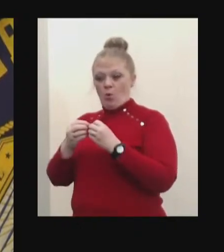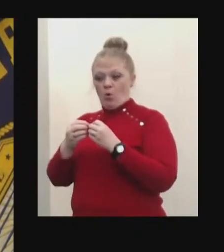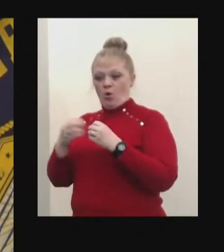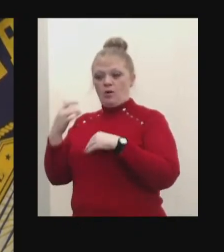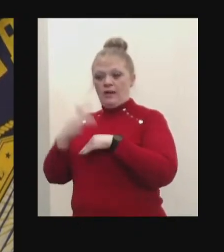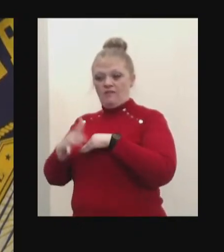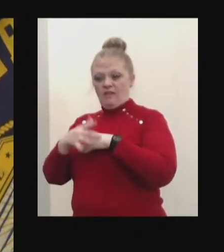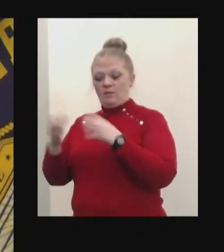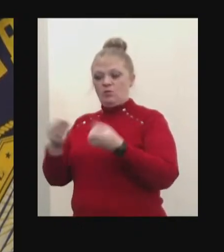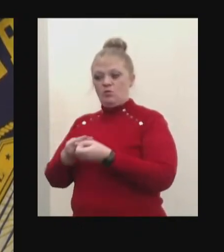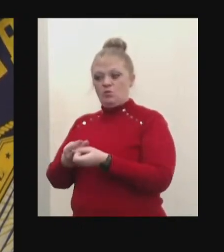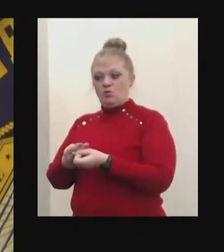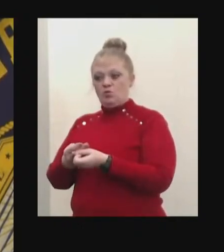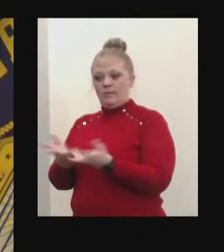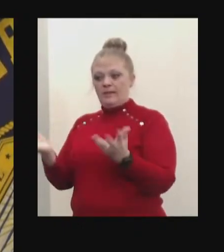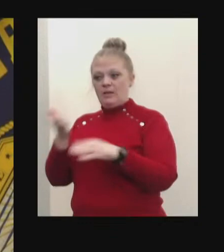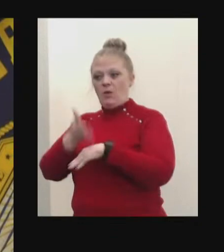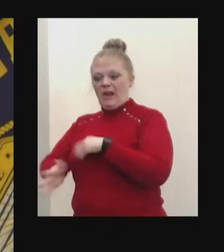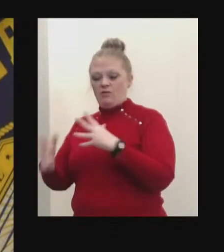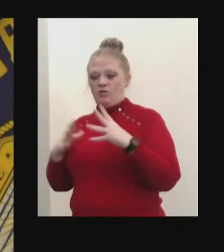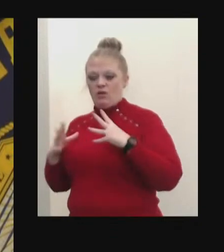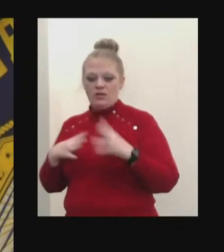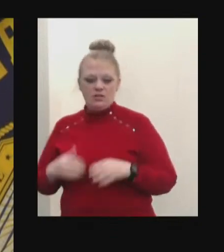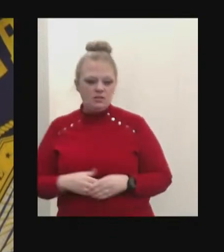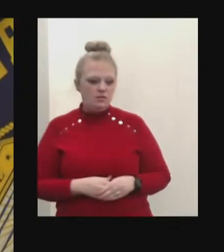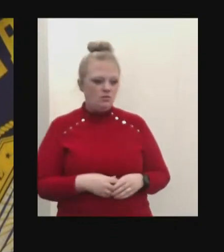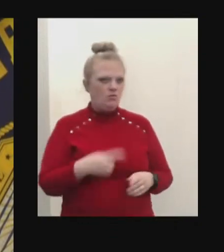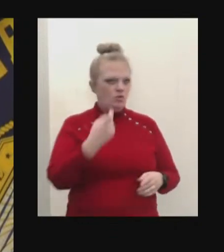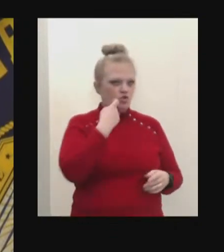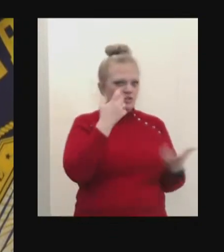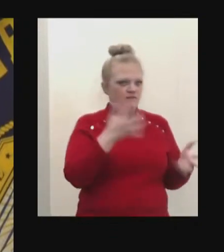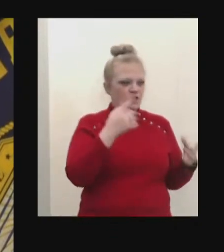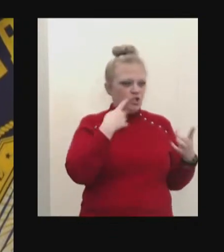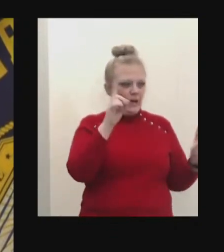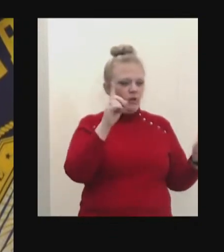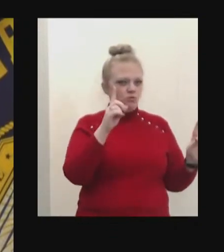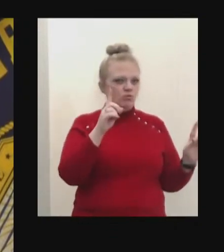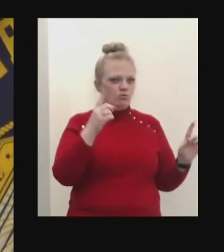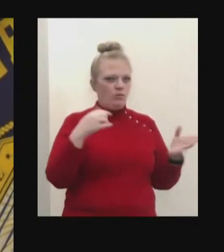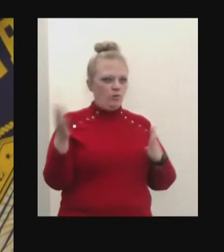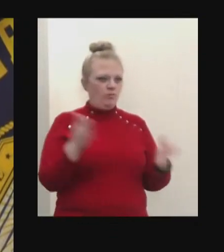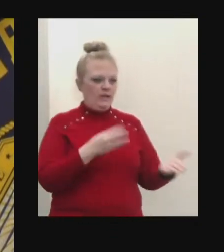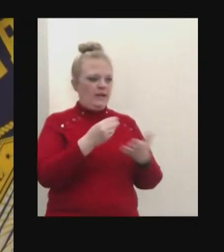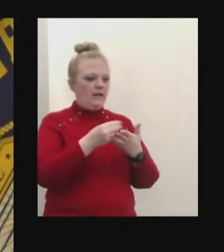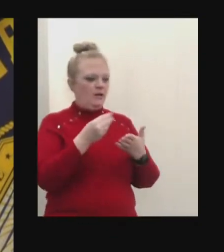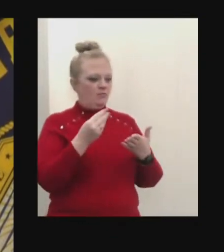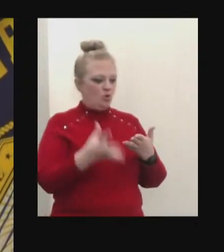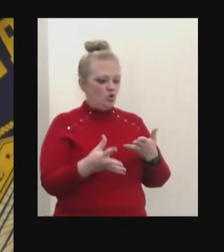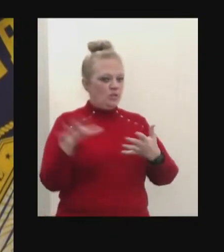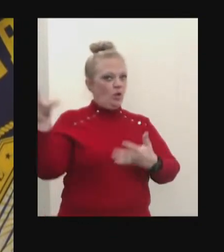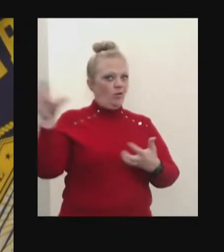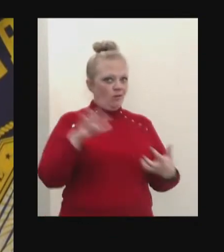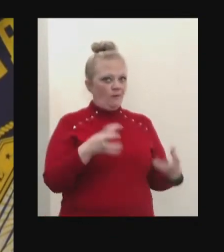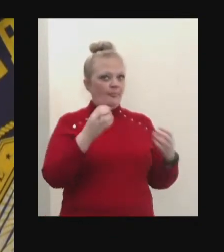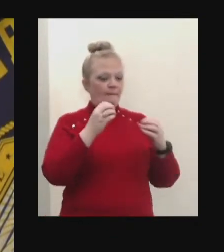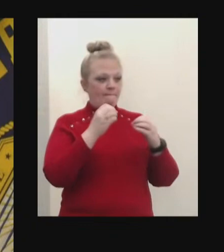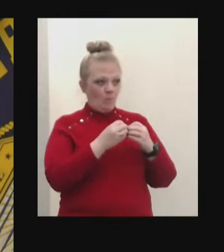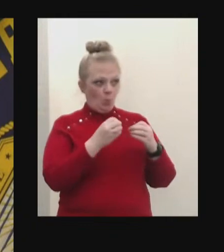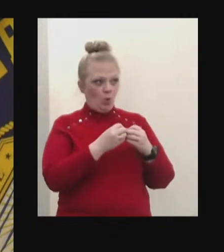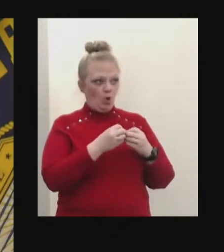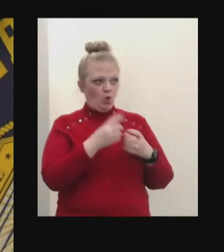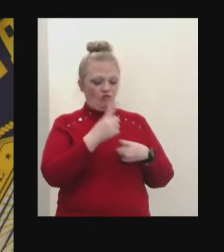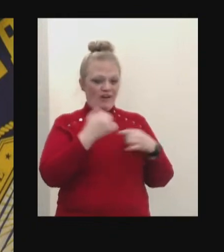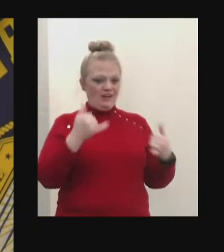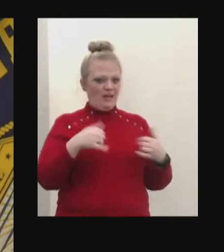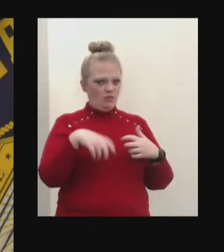distribute after the holiday. Well, that's what we announced, is we're planning on purchasing more and acquiring more. Right now is there's just difficulty